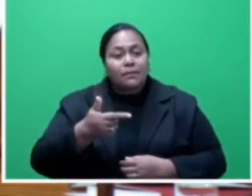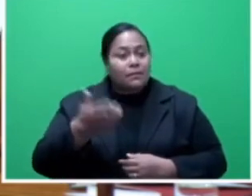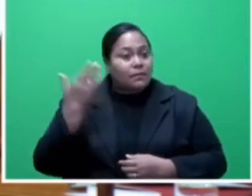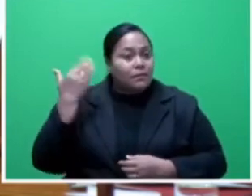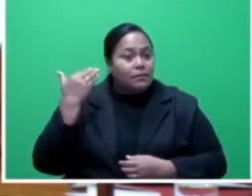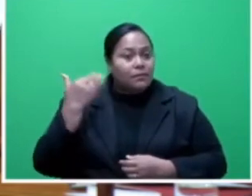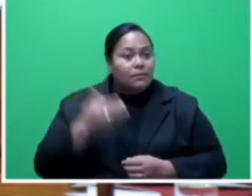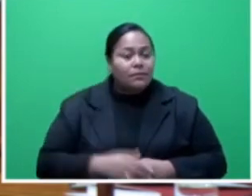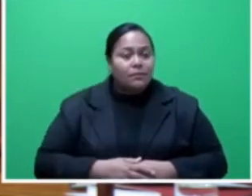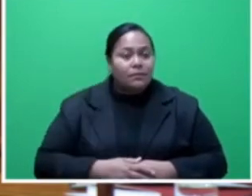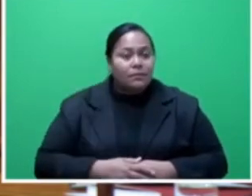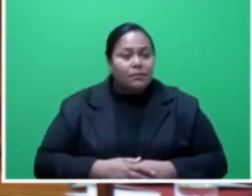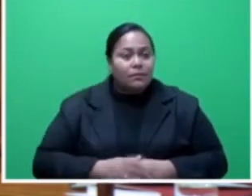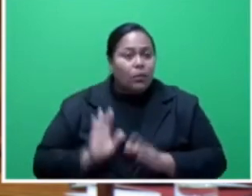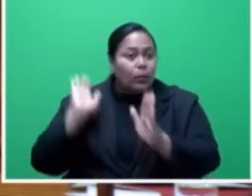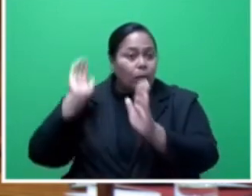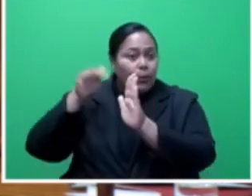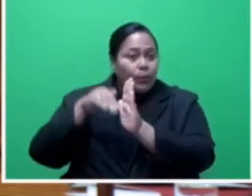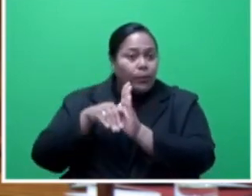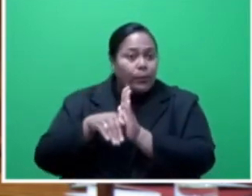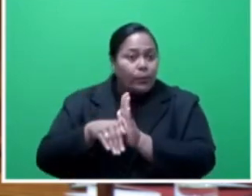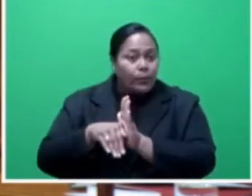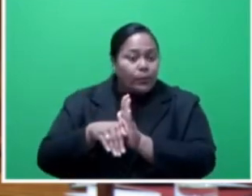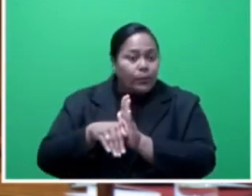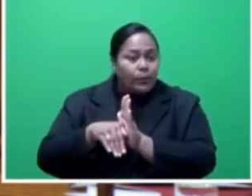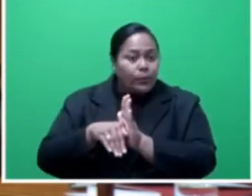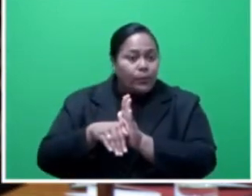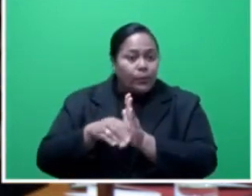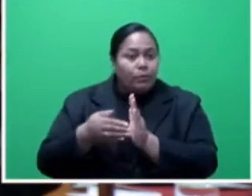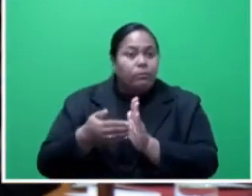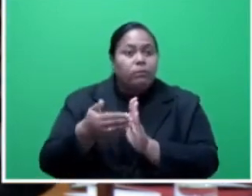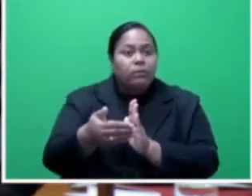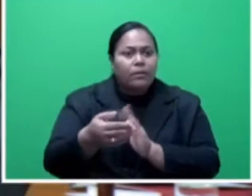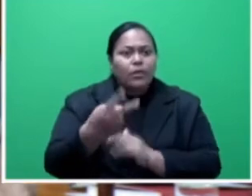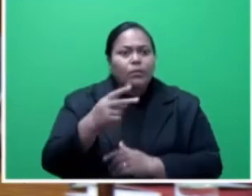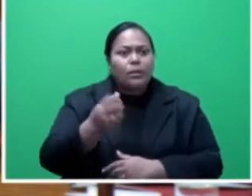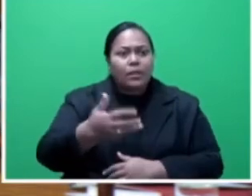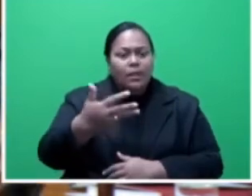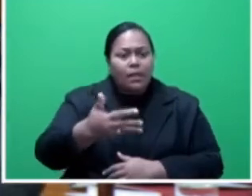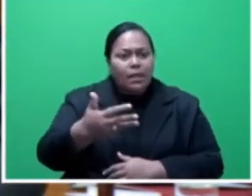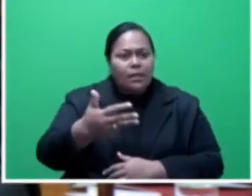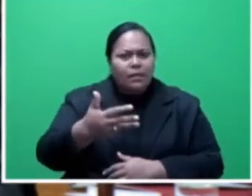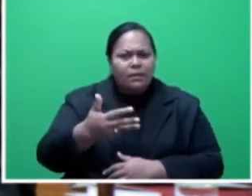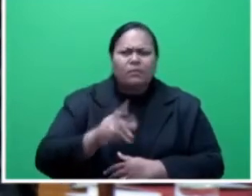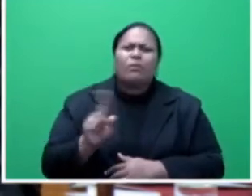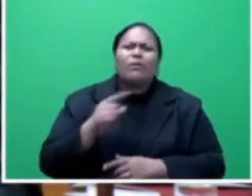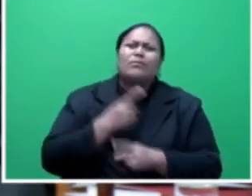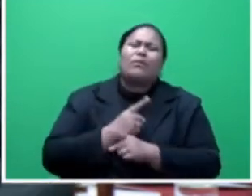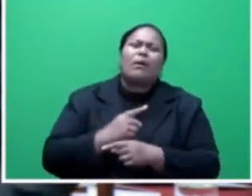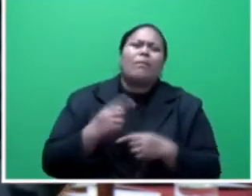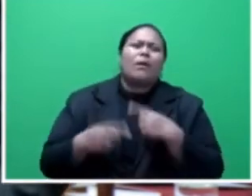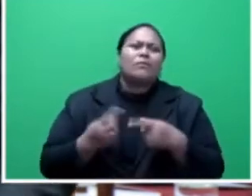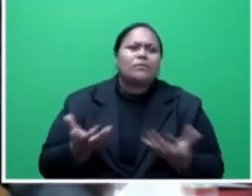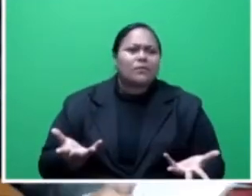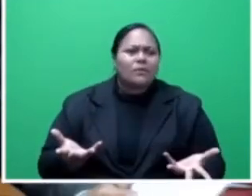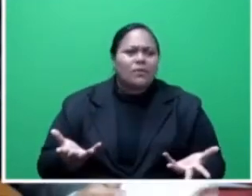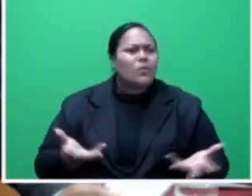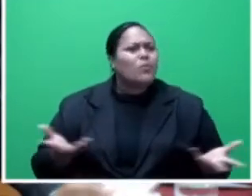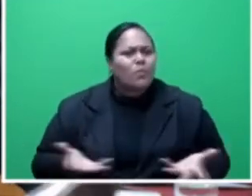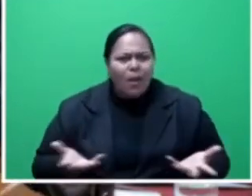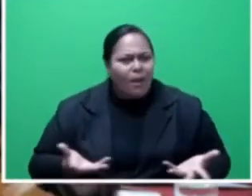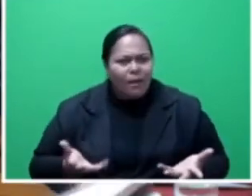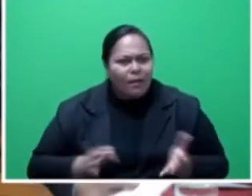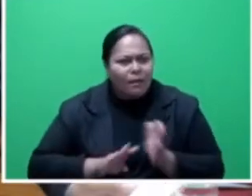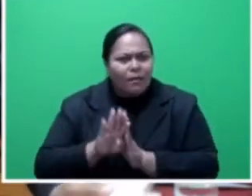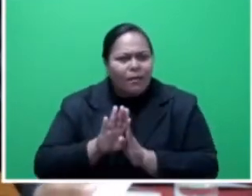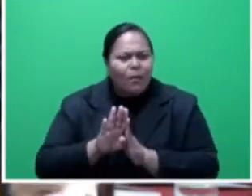trend is to go down, started to go down until 2019. So what are they talking about? Where is the growth?